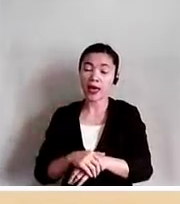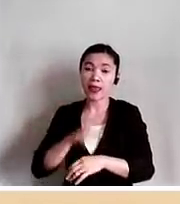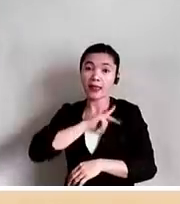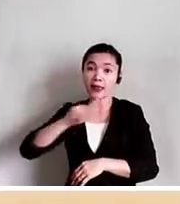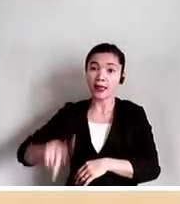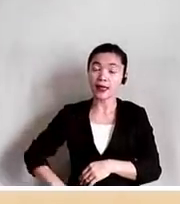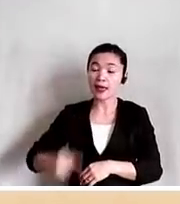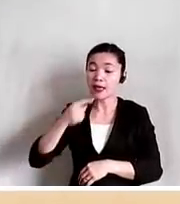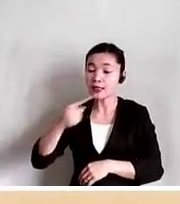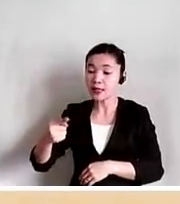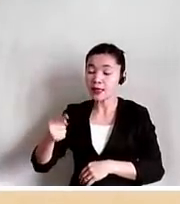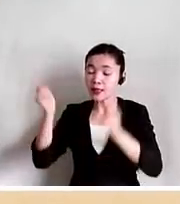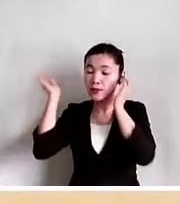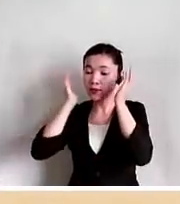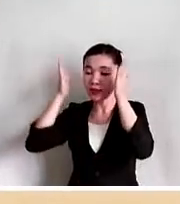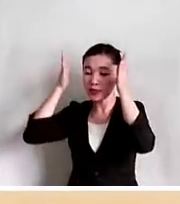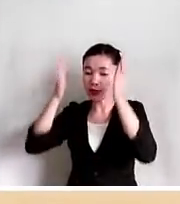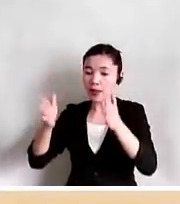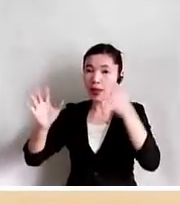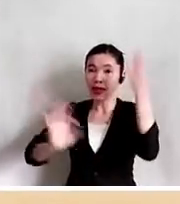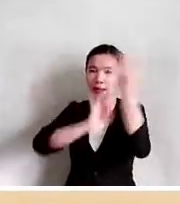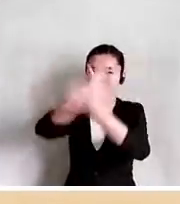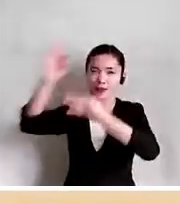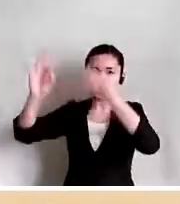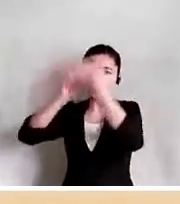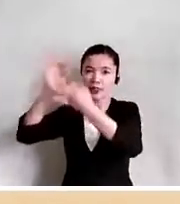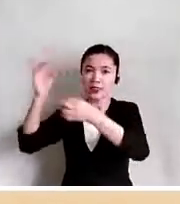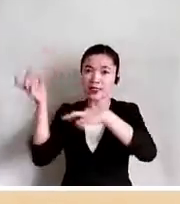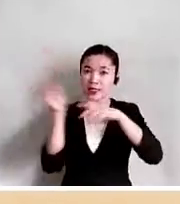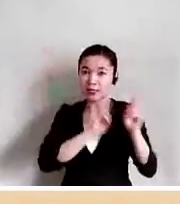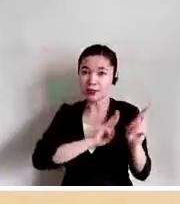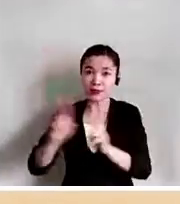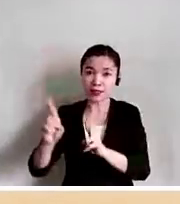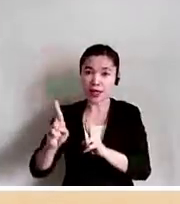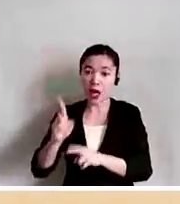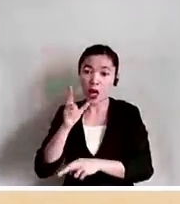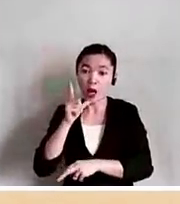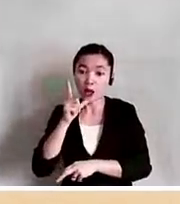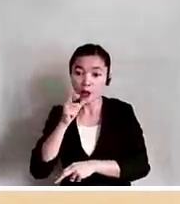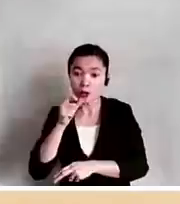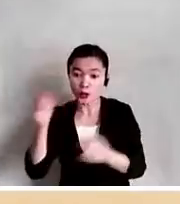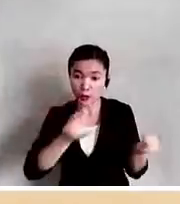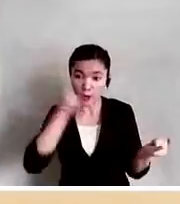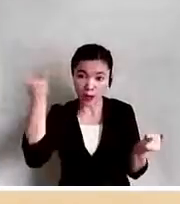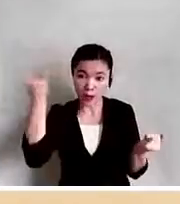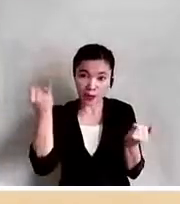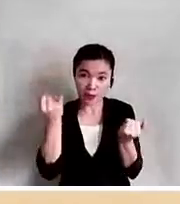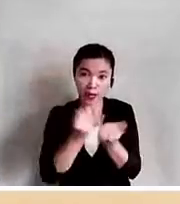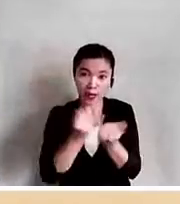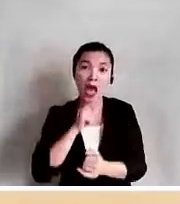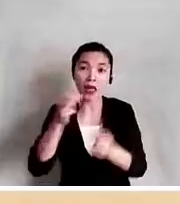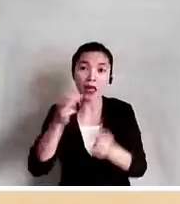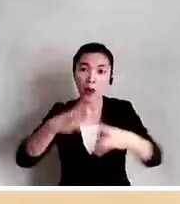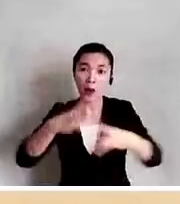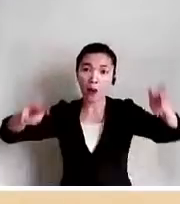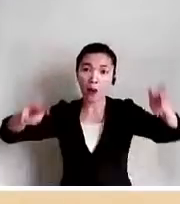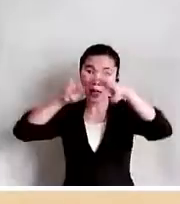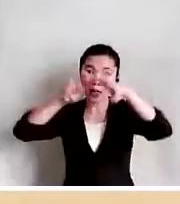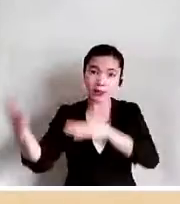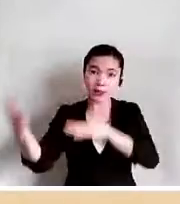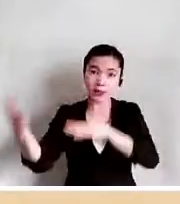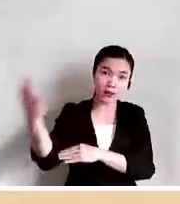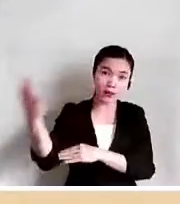servants, "The feast is ready, but those who were invited were not worthy to come. Go out,